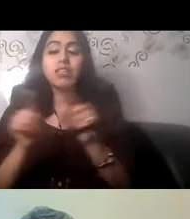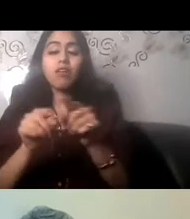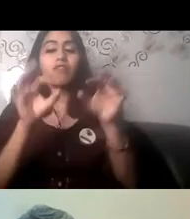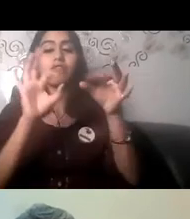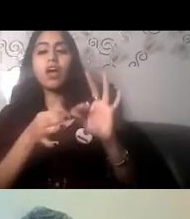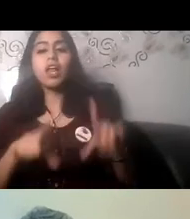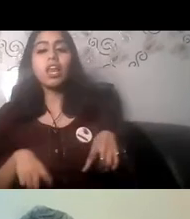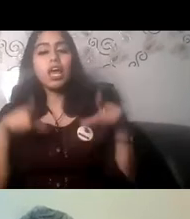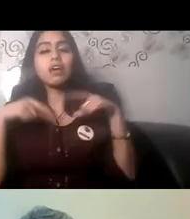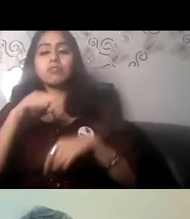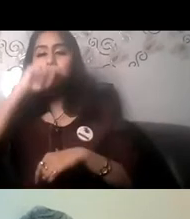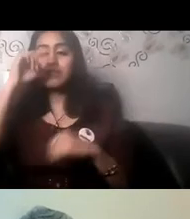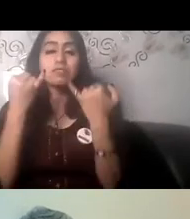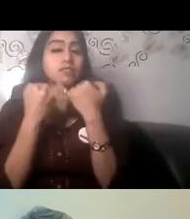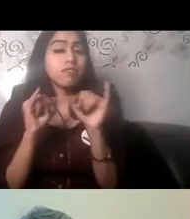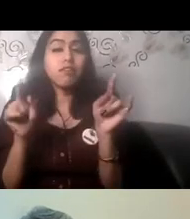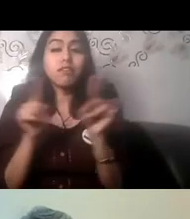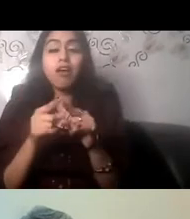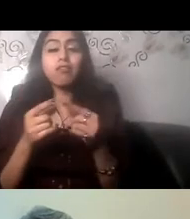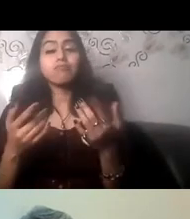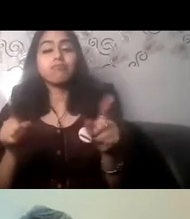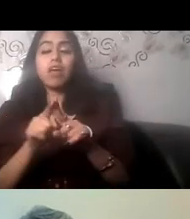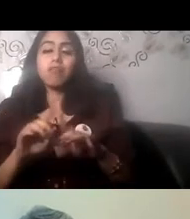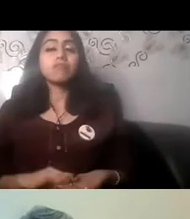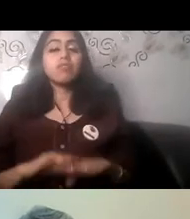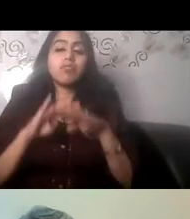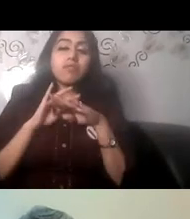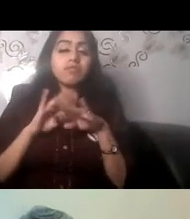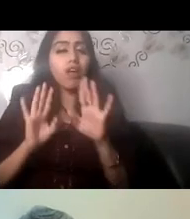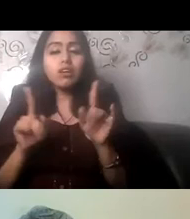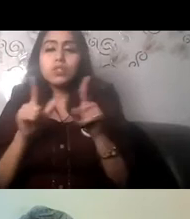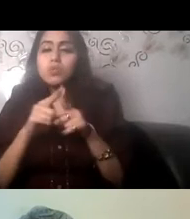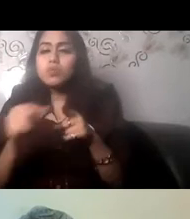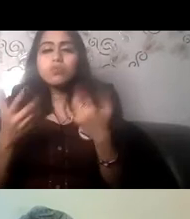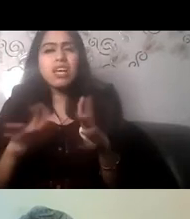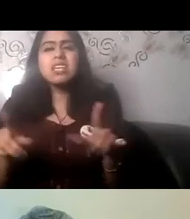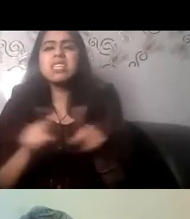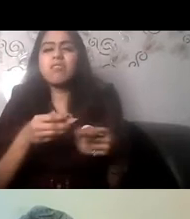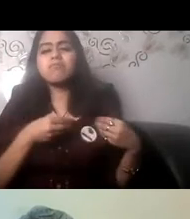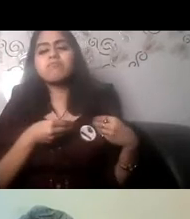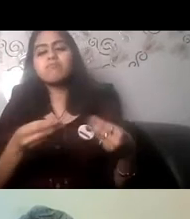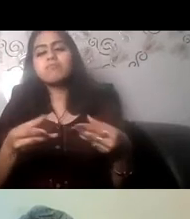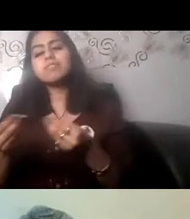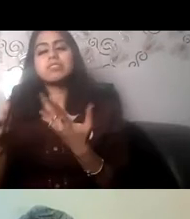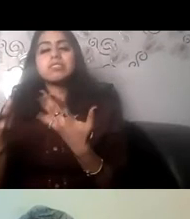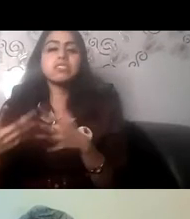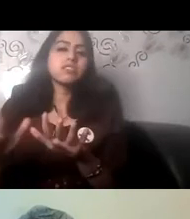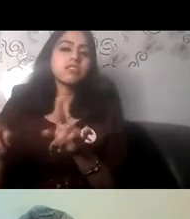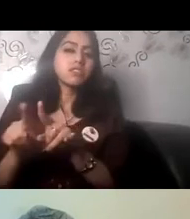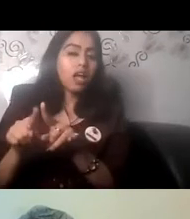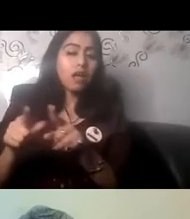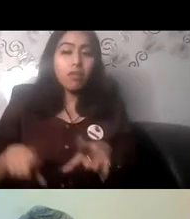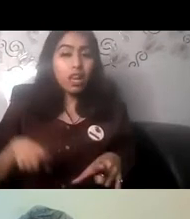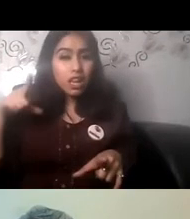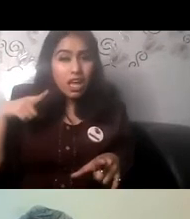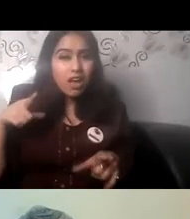them self-sufficient is something which they vouch for, because they cannot live on charity for their lives. So far, many